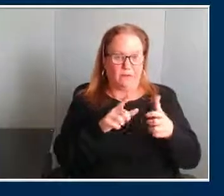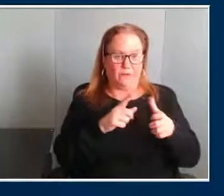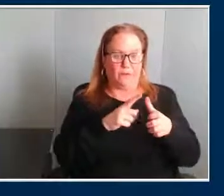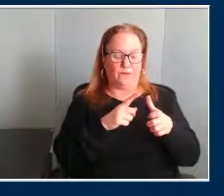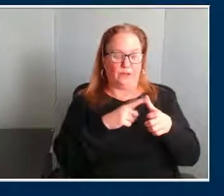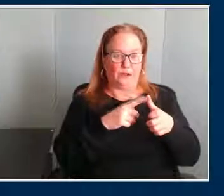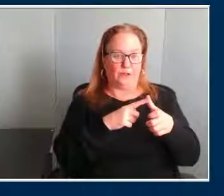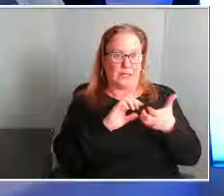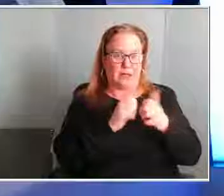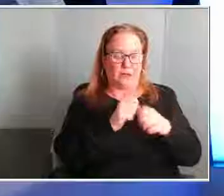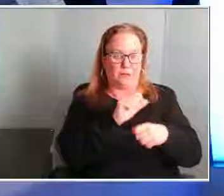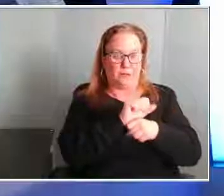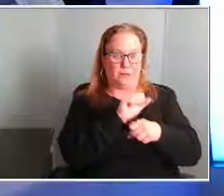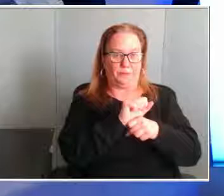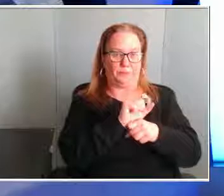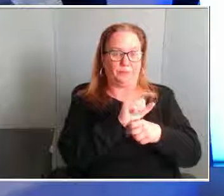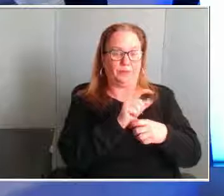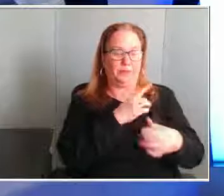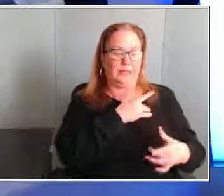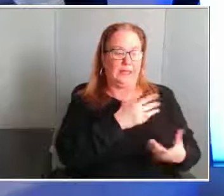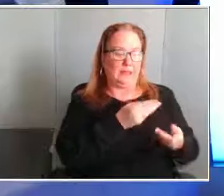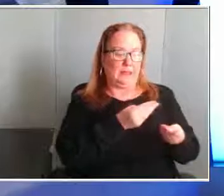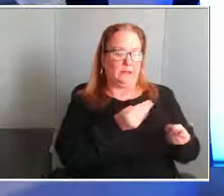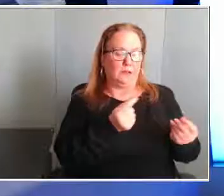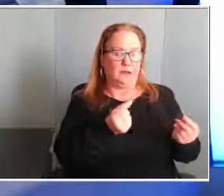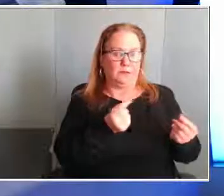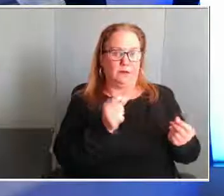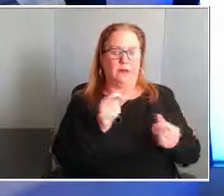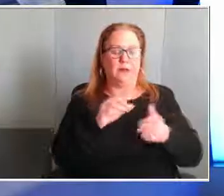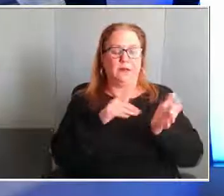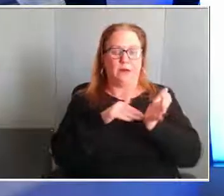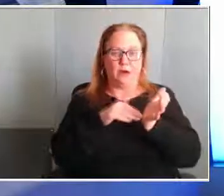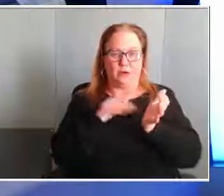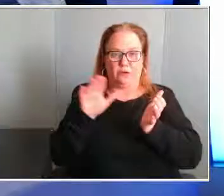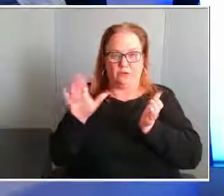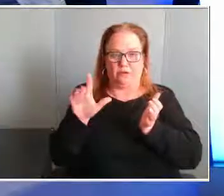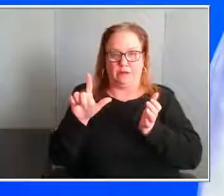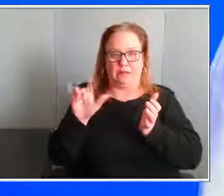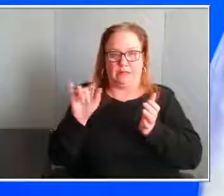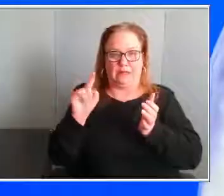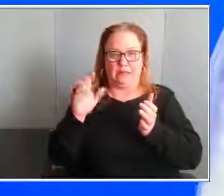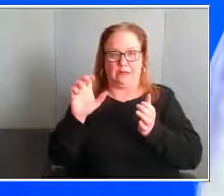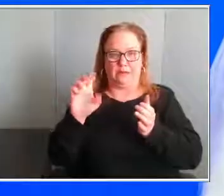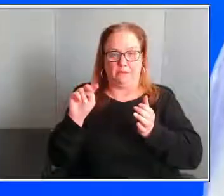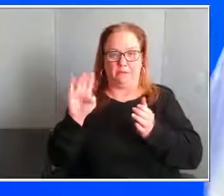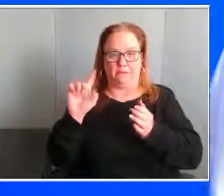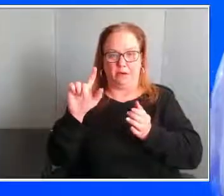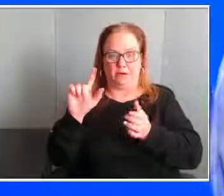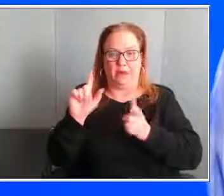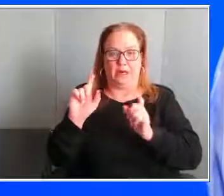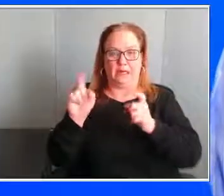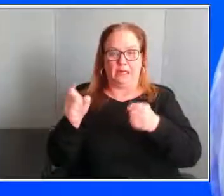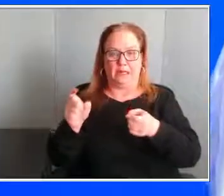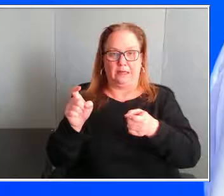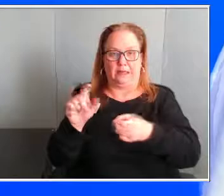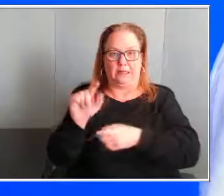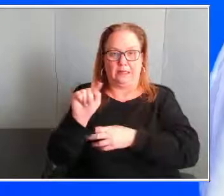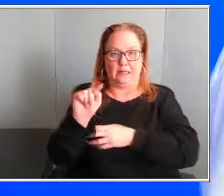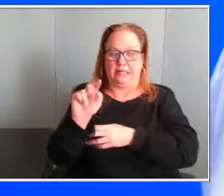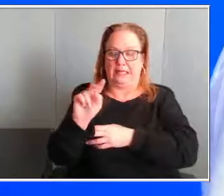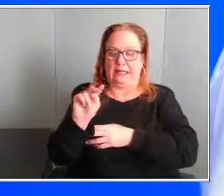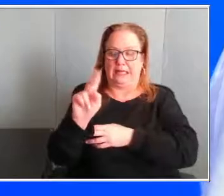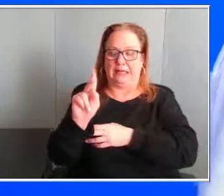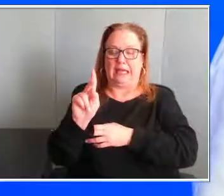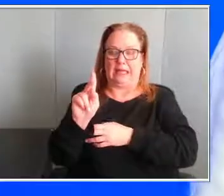it's in there? Typically, the dissolving occurs when Dr. Lechtenberg and her group organizes and administers TNK, which is that clot